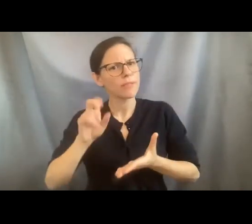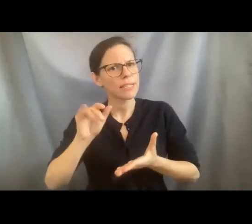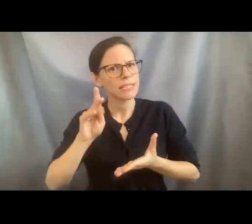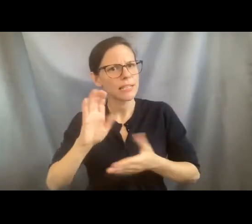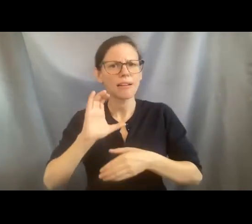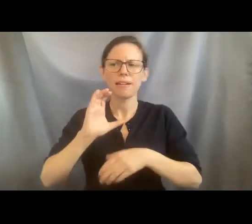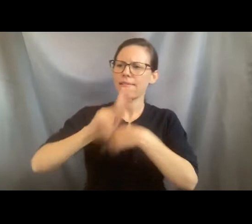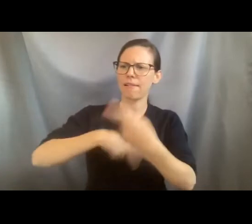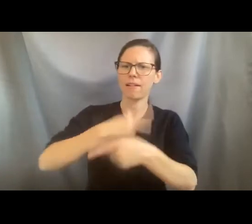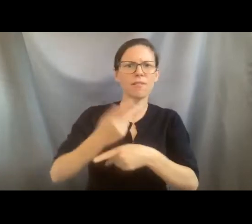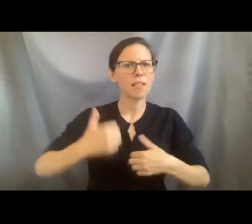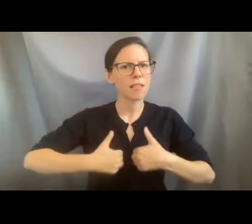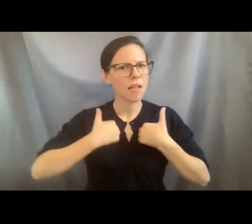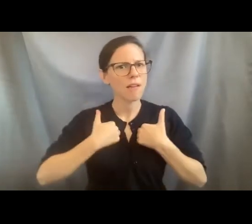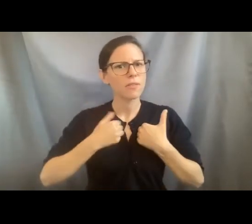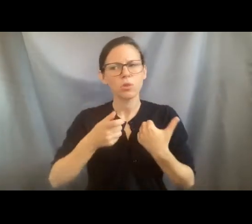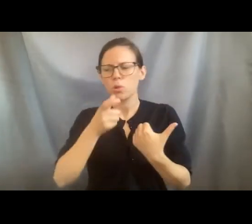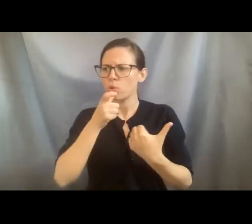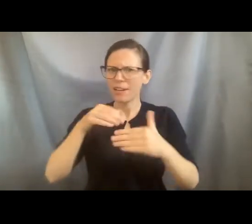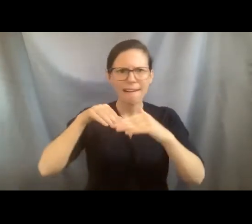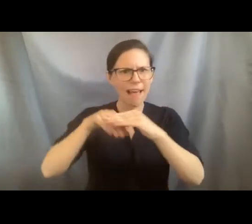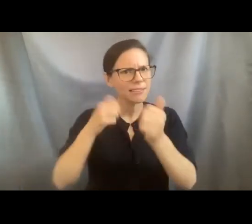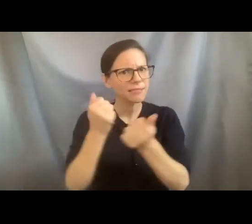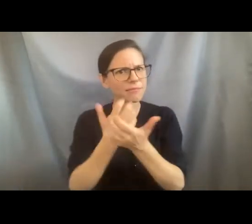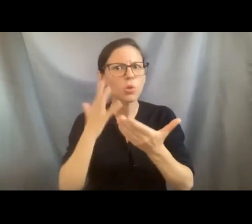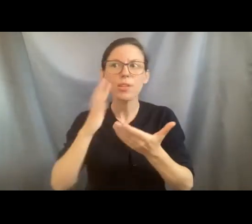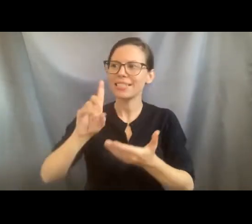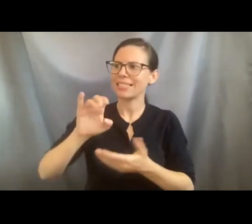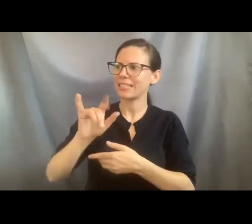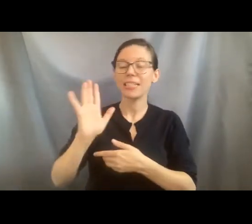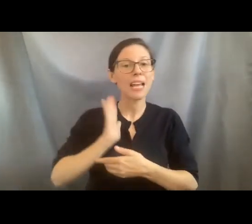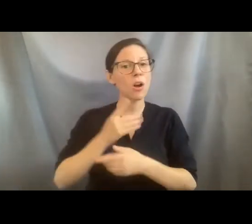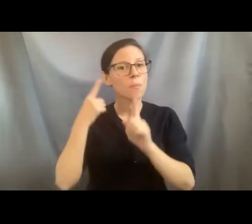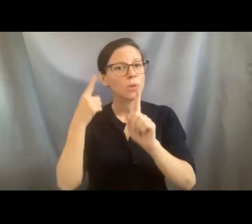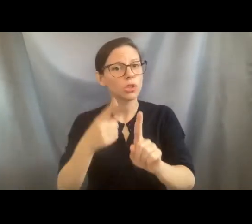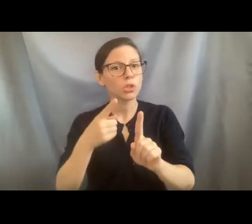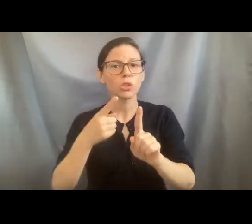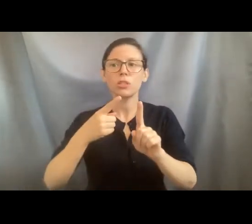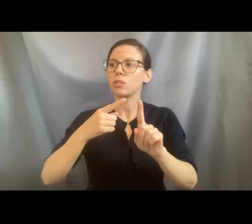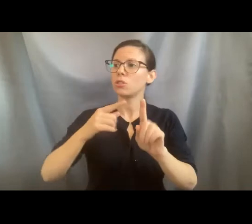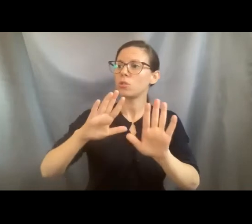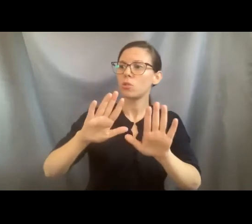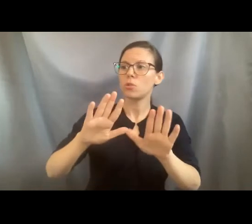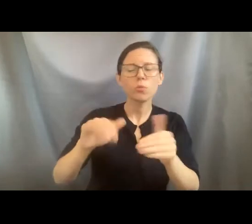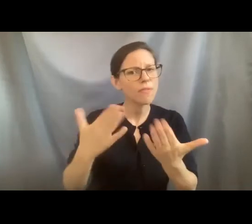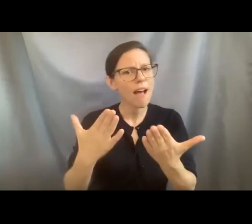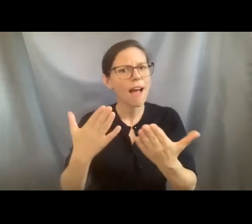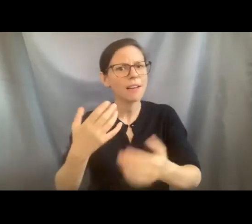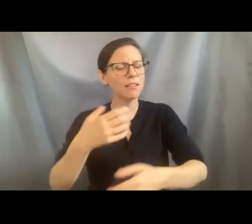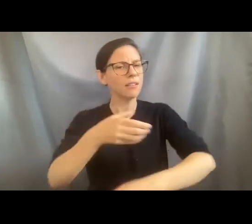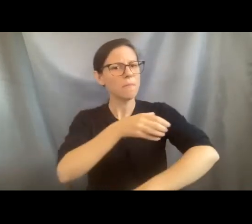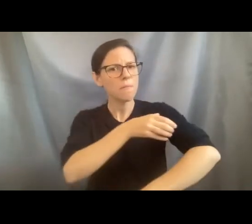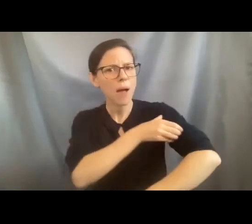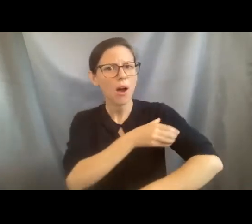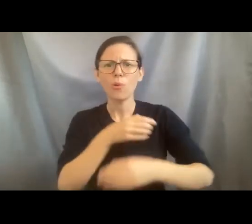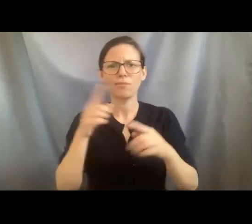to support their decisions. And our mission is to build power across differences to secure reproductive health, rights, and justice, and